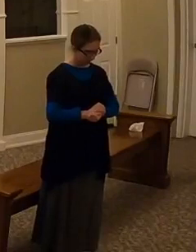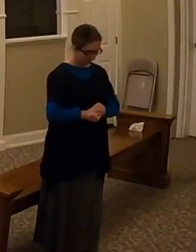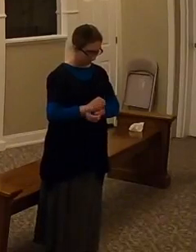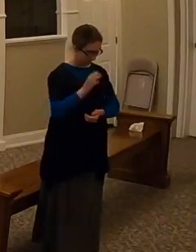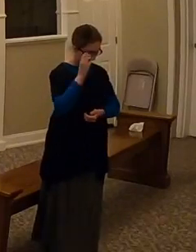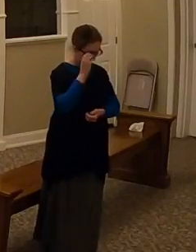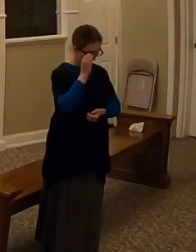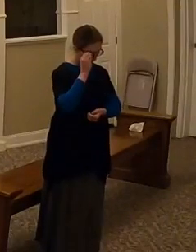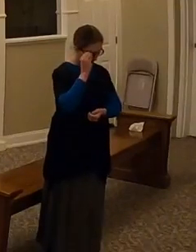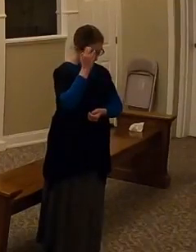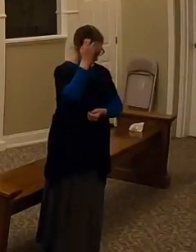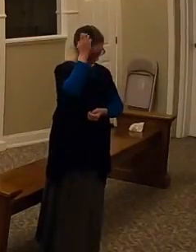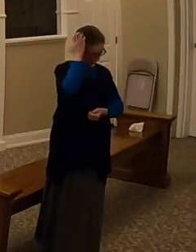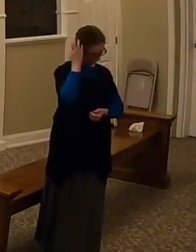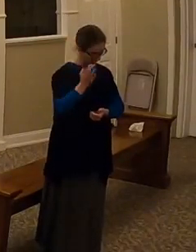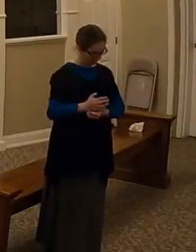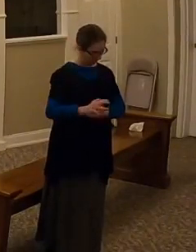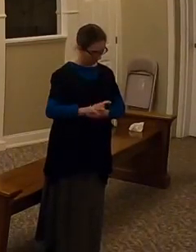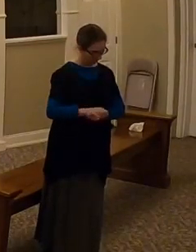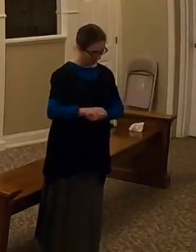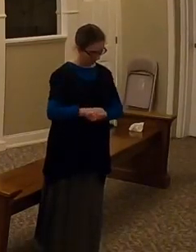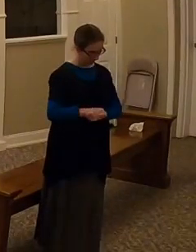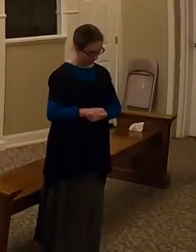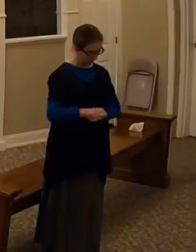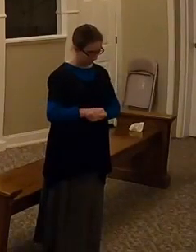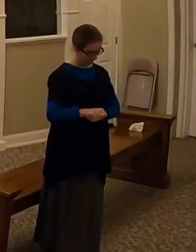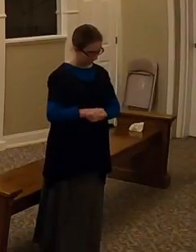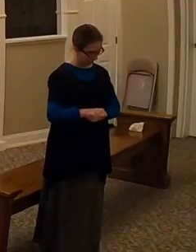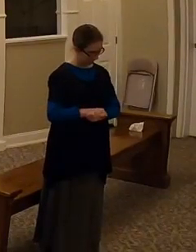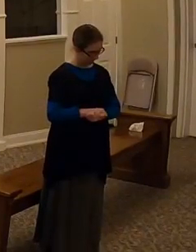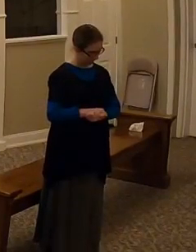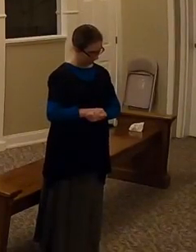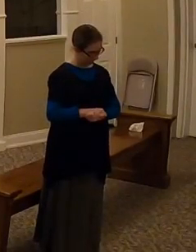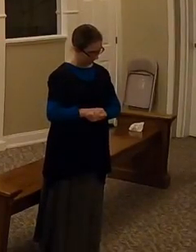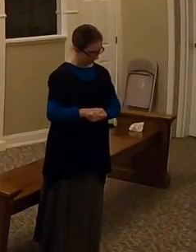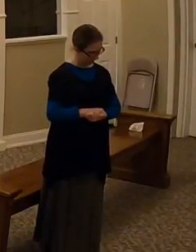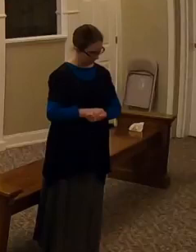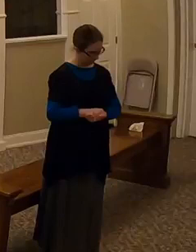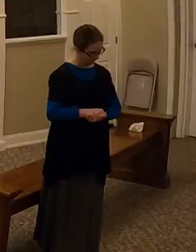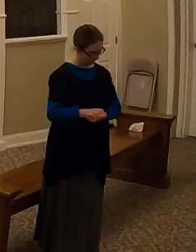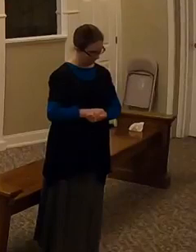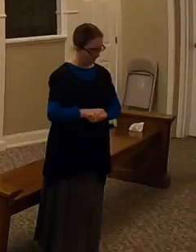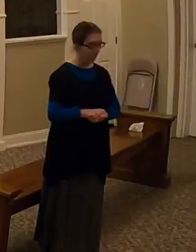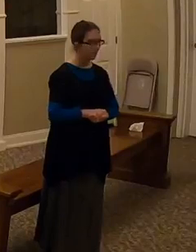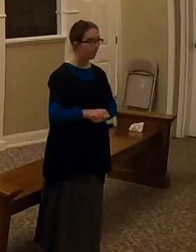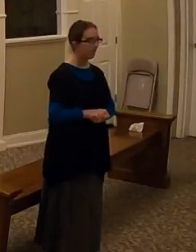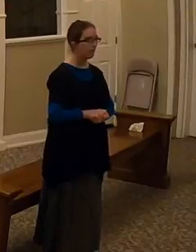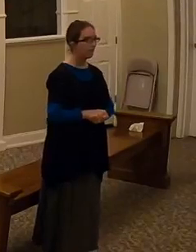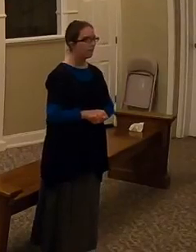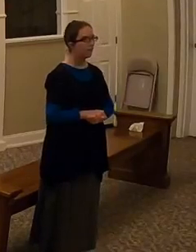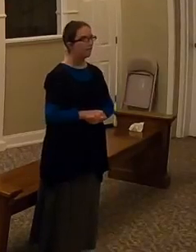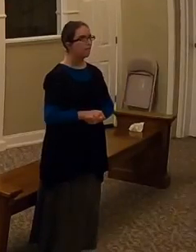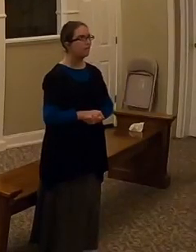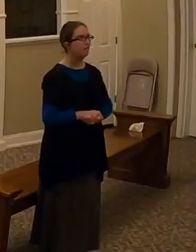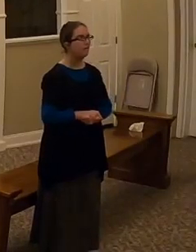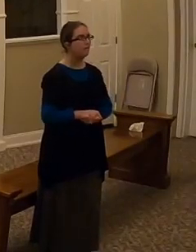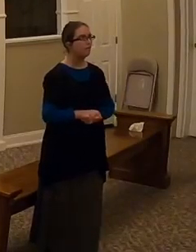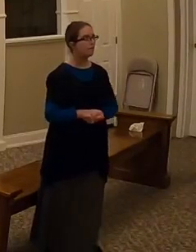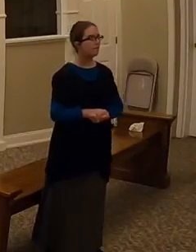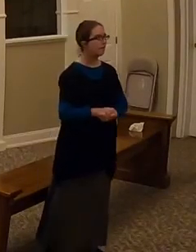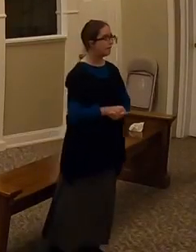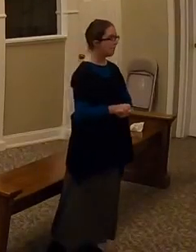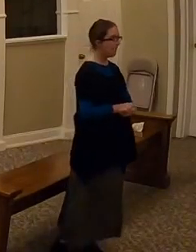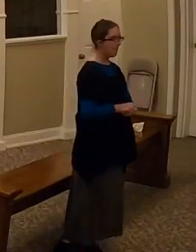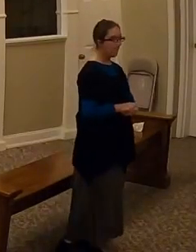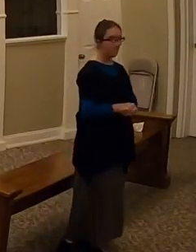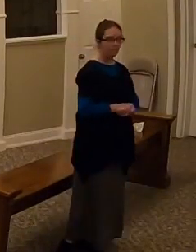God. Lord, we give you praise and glory and honor in Jesus' name. Thank you, Lord. Amen, amen, amen. God